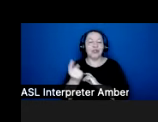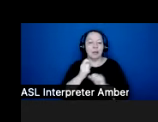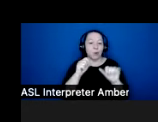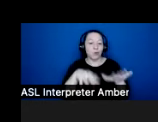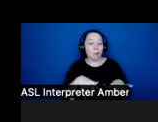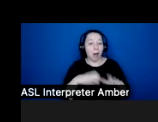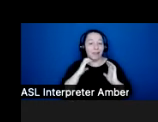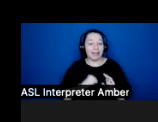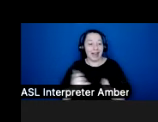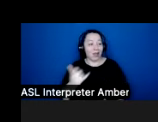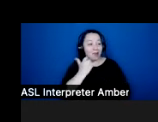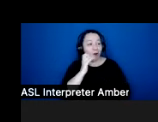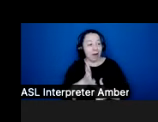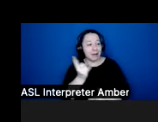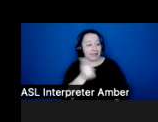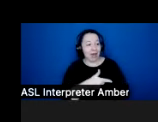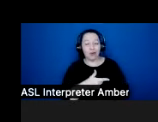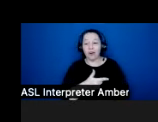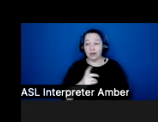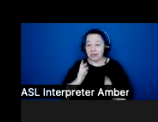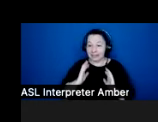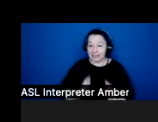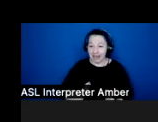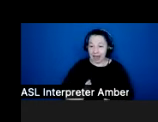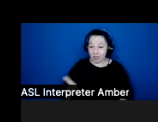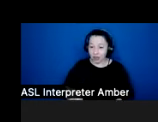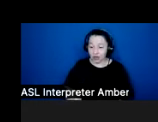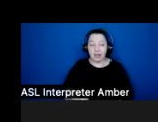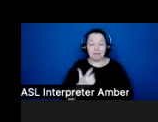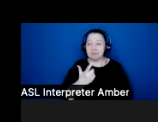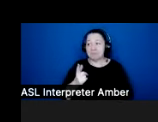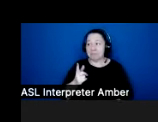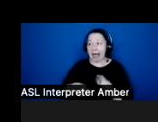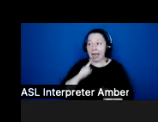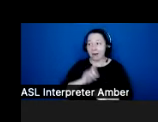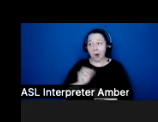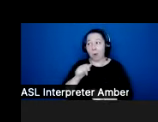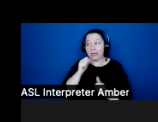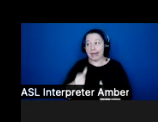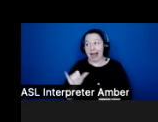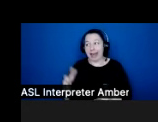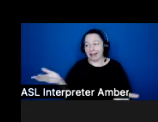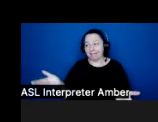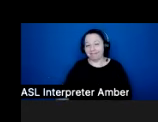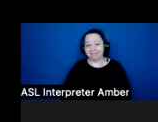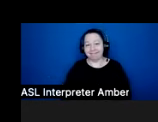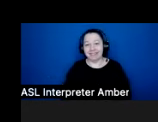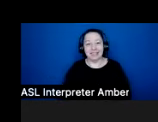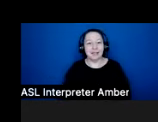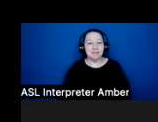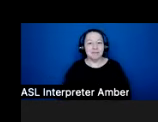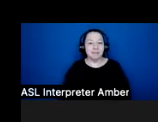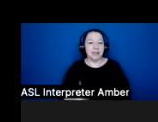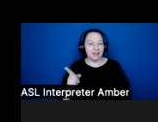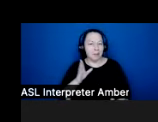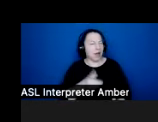5 minutes later and they asked if the client was there. And I said, I cannot confirm or deny. And they're